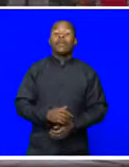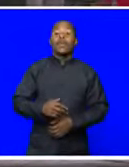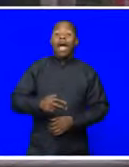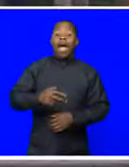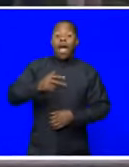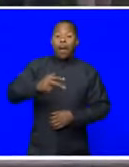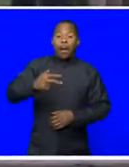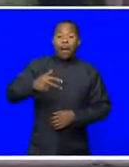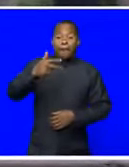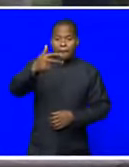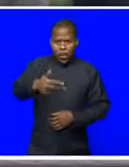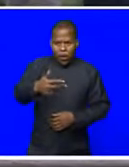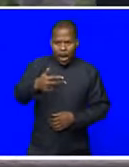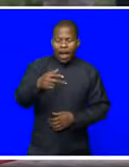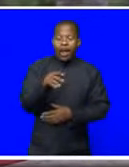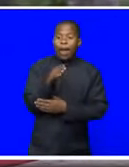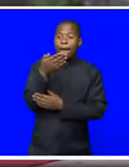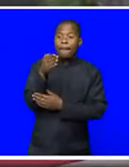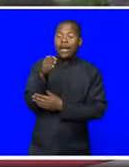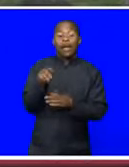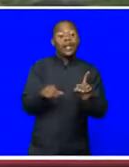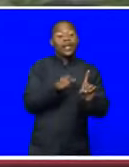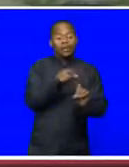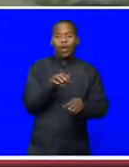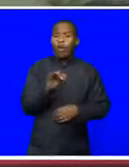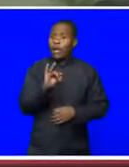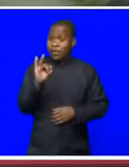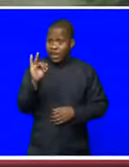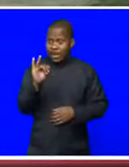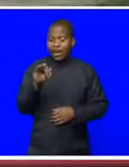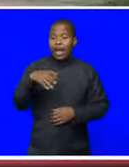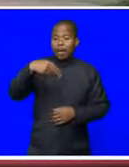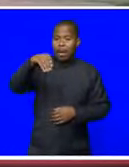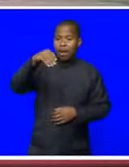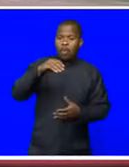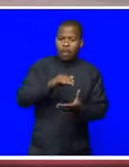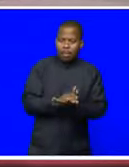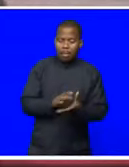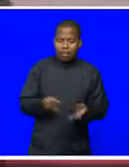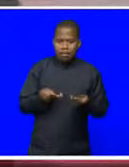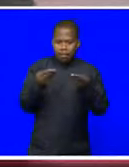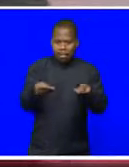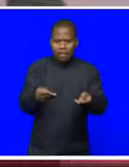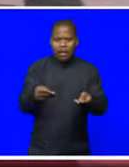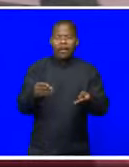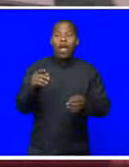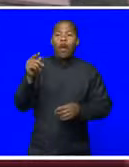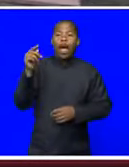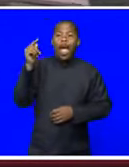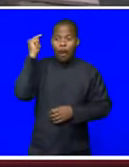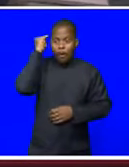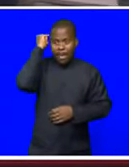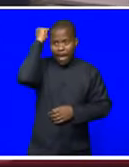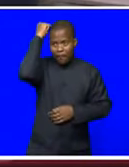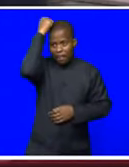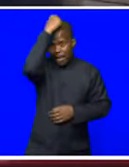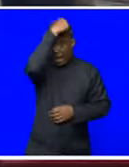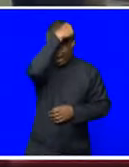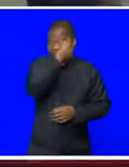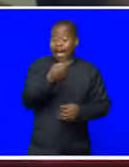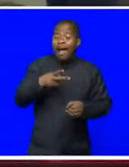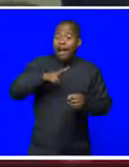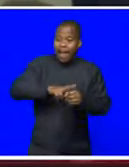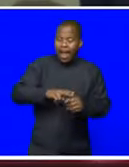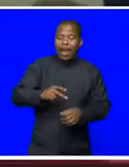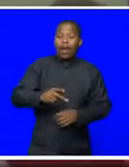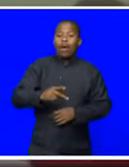Costa Moura from Portugal was the second envoy who presented his letter of credence to His Majesty the King. Though